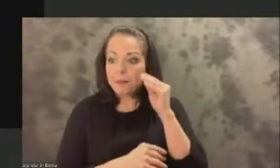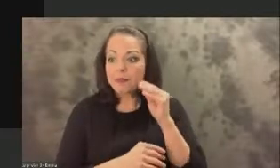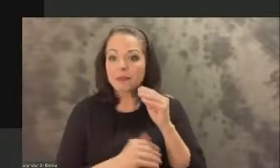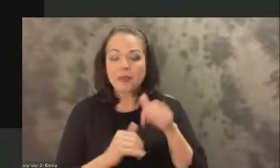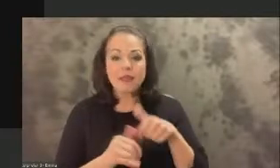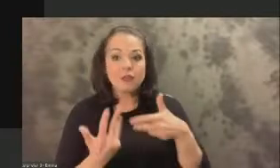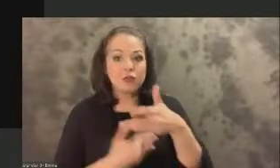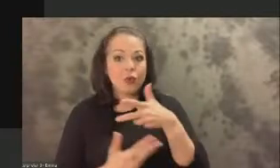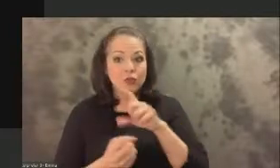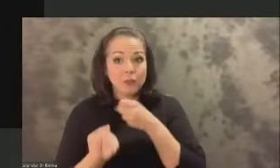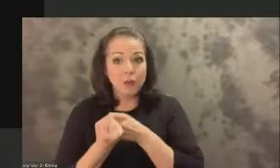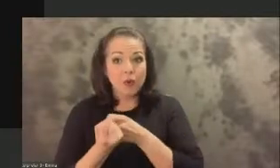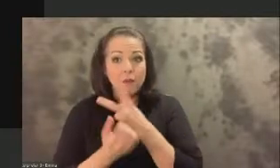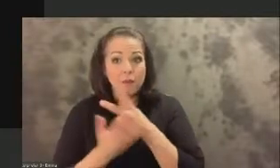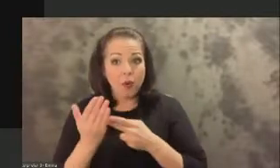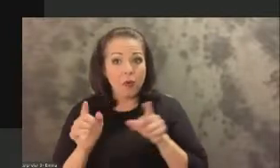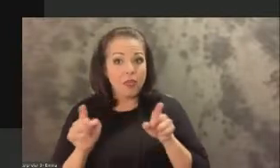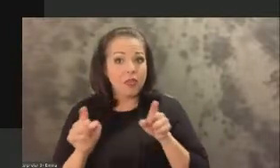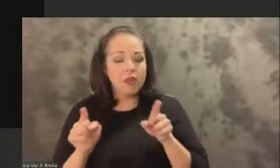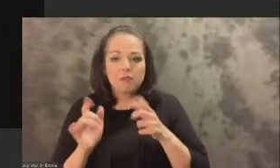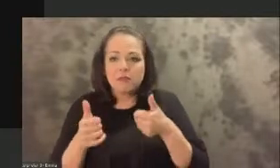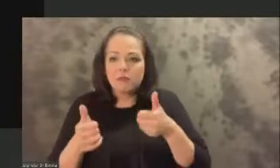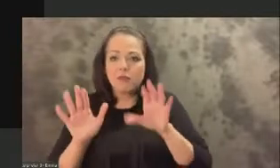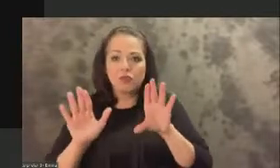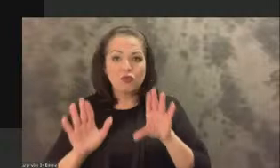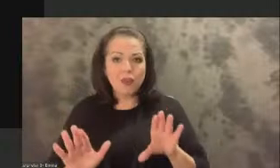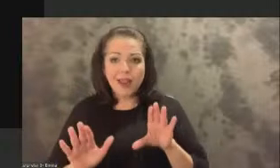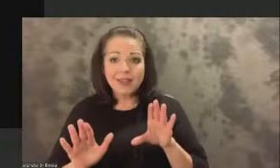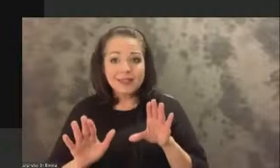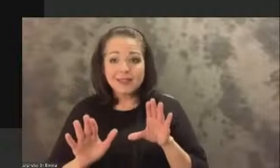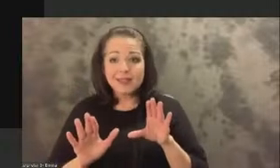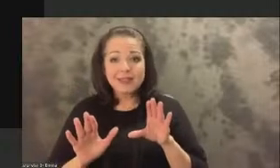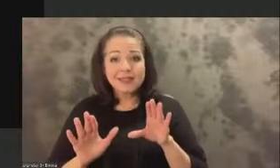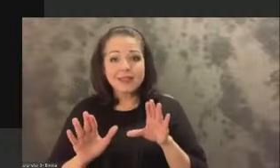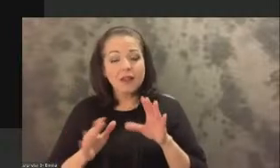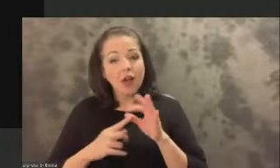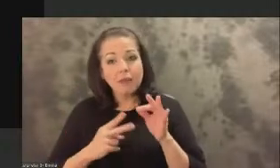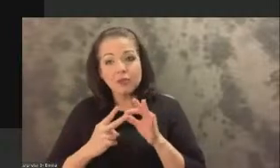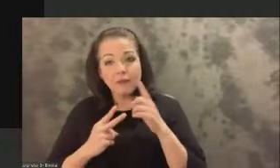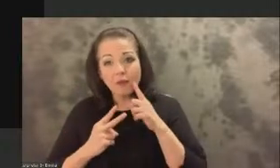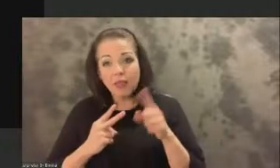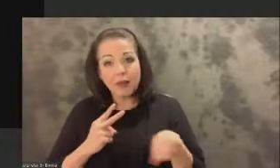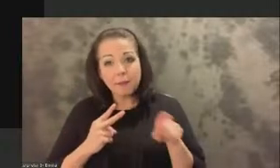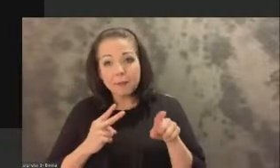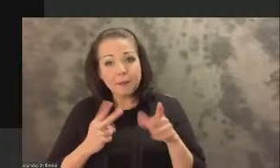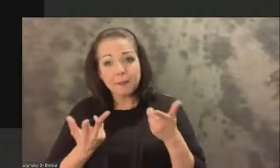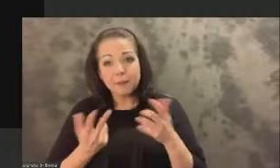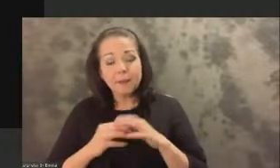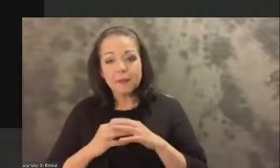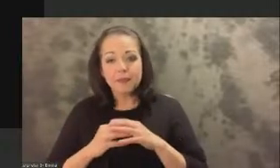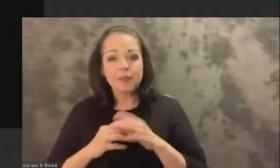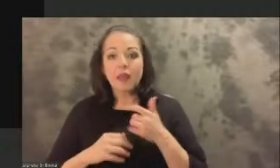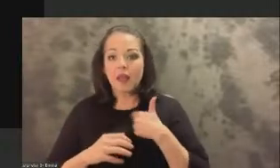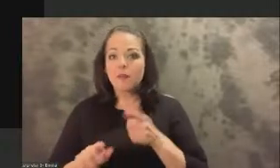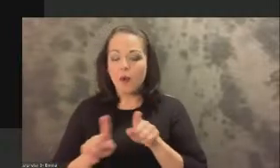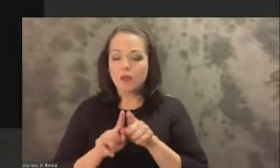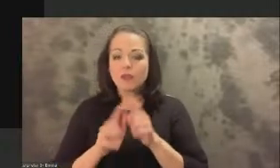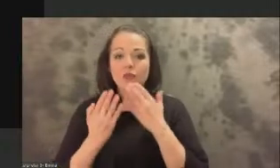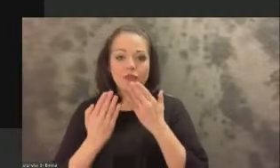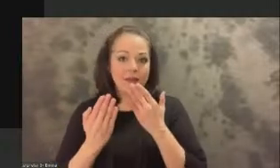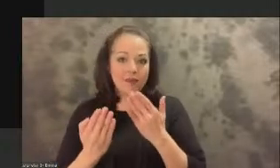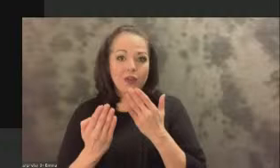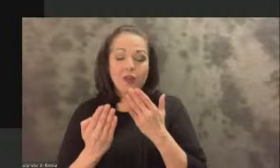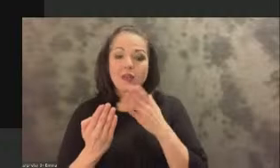social support, this is a great option for them. I am also thankful that